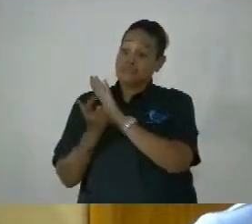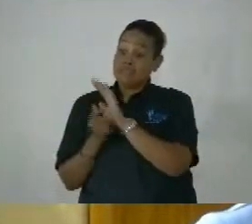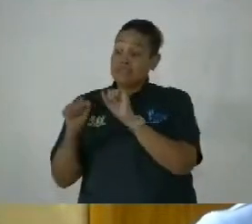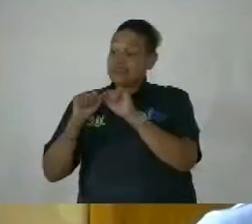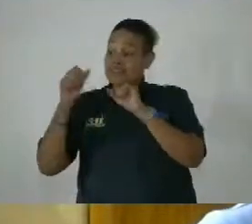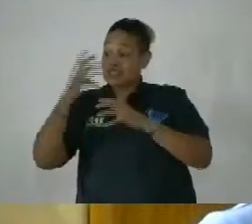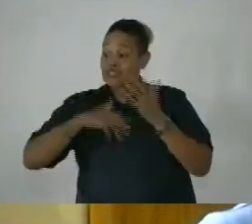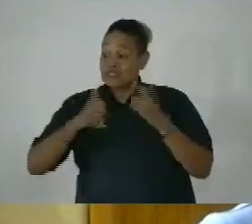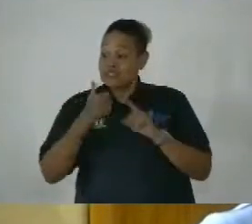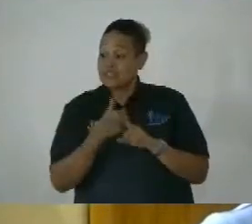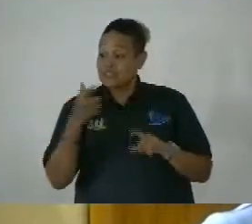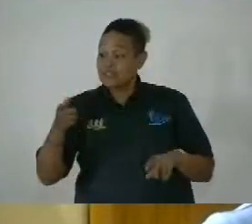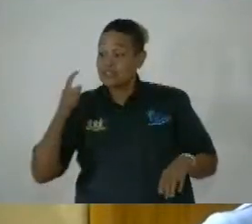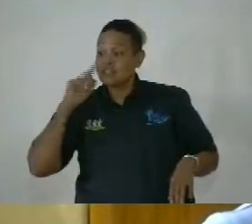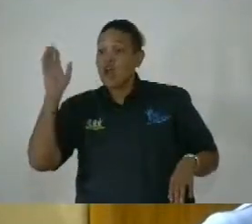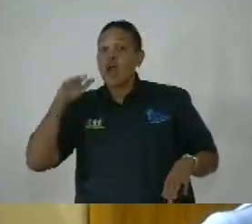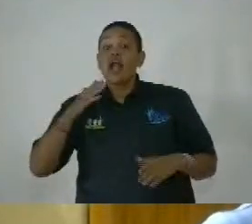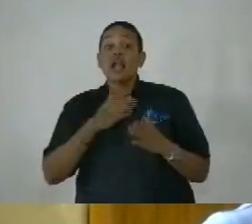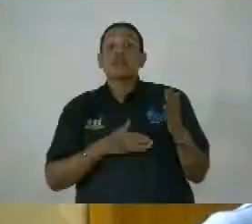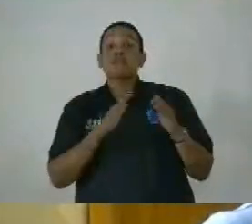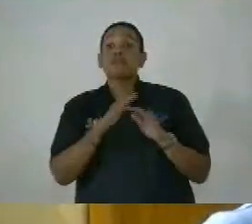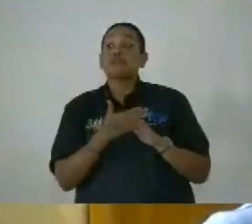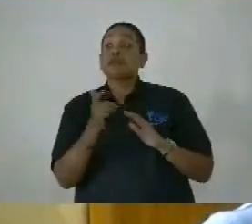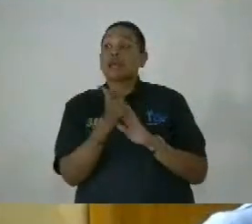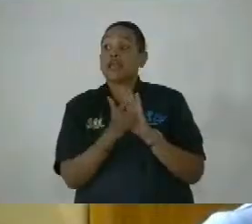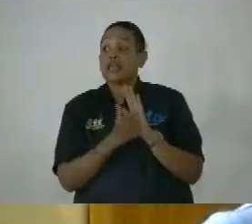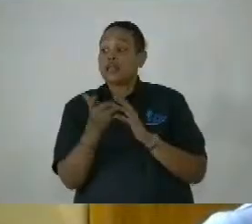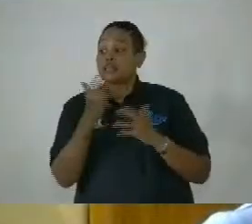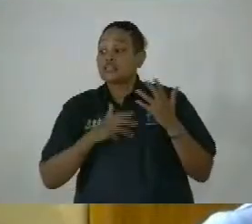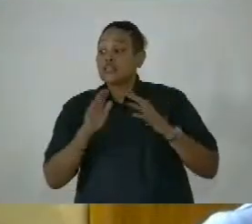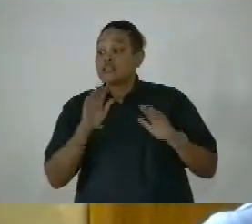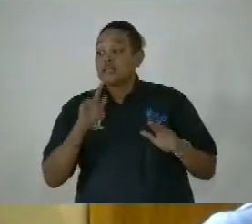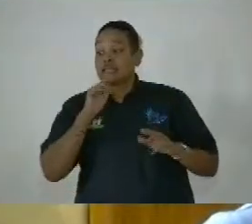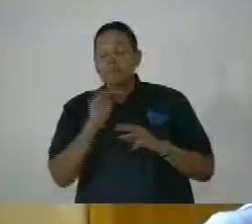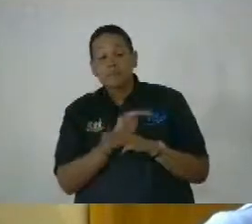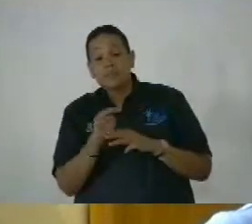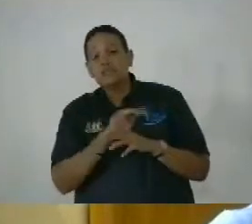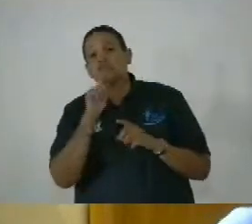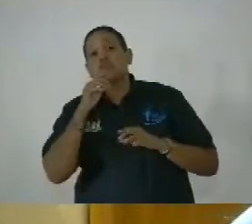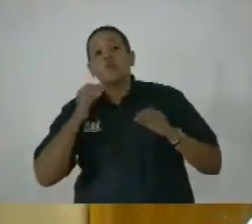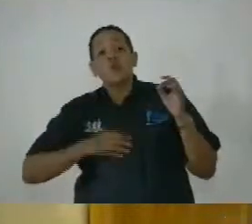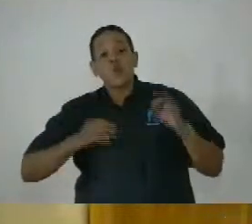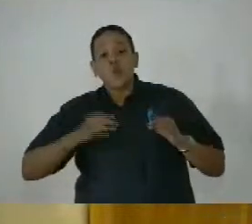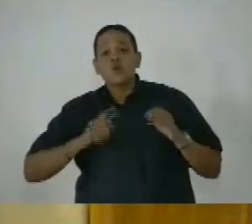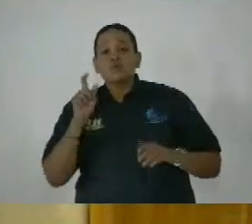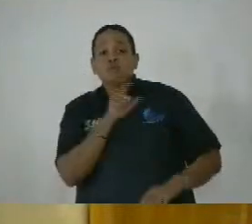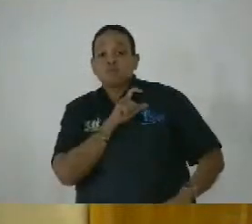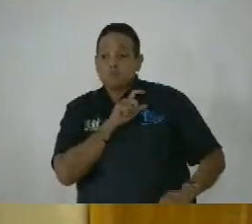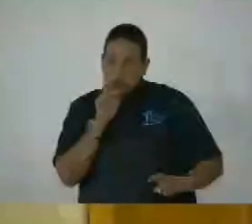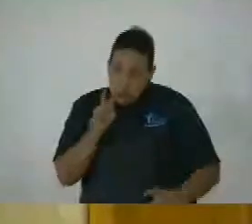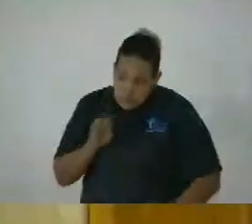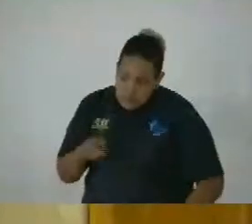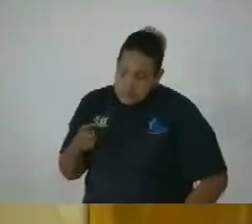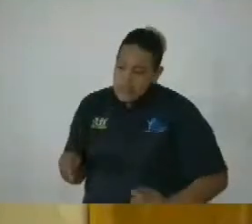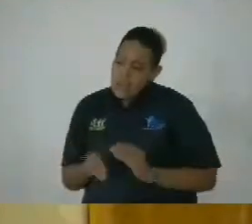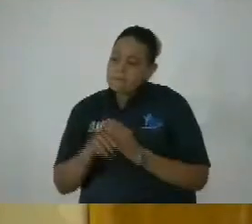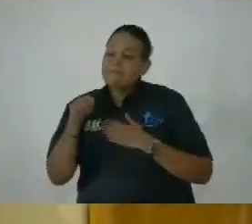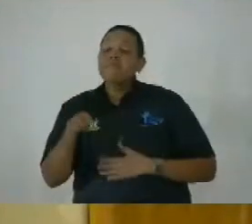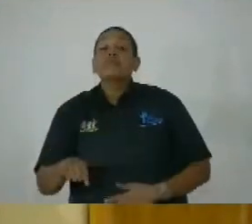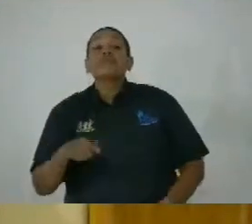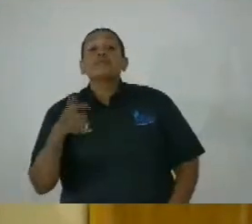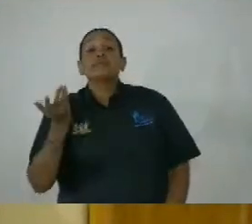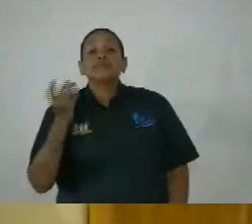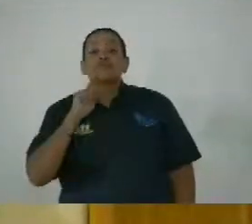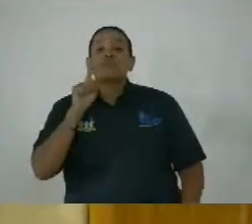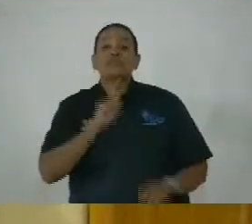system seeks to undermine all aspects of Jamaican legal society. In ministries, courts, policing. It's a corrosive and